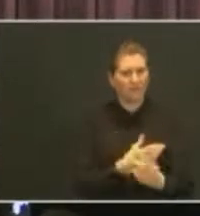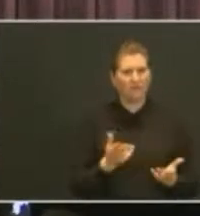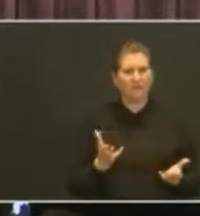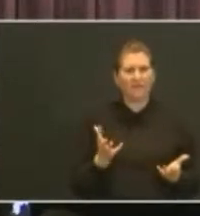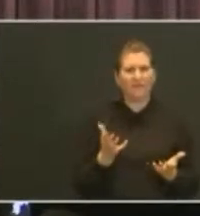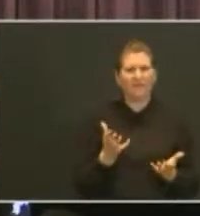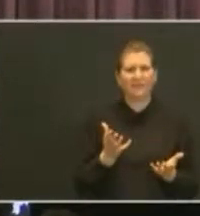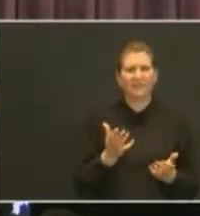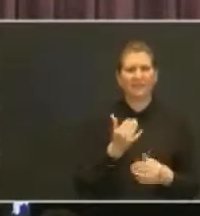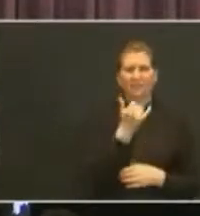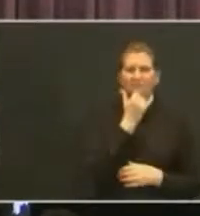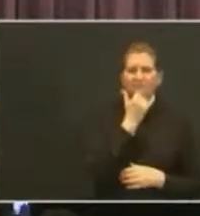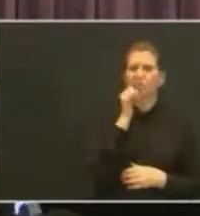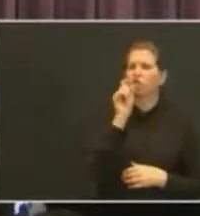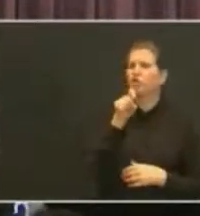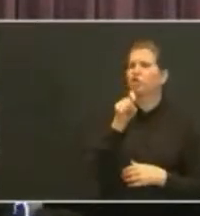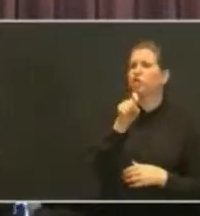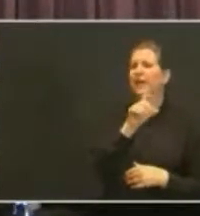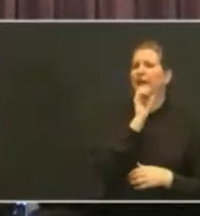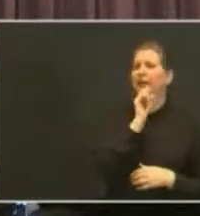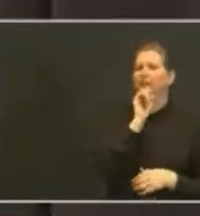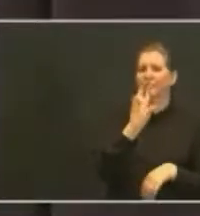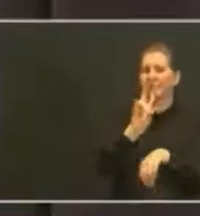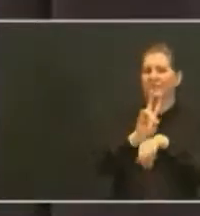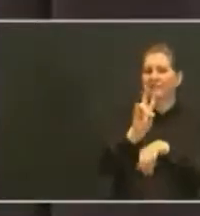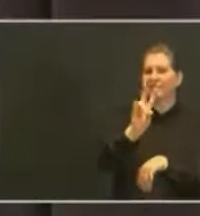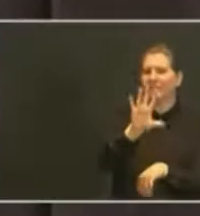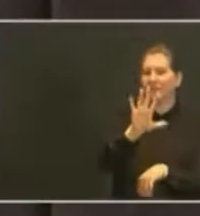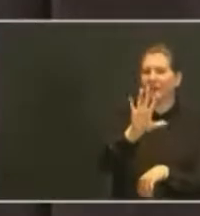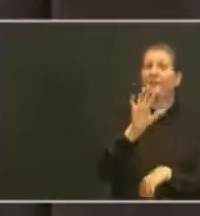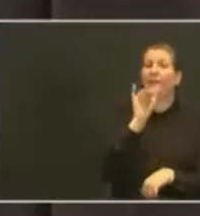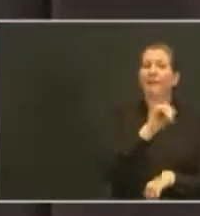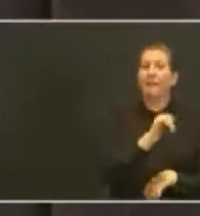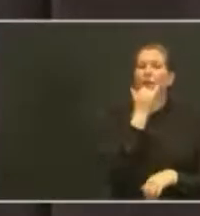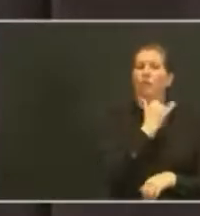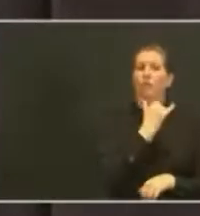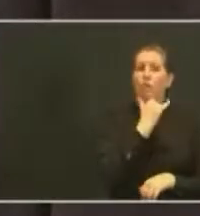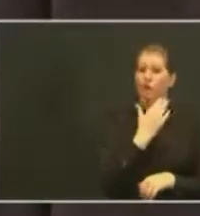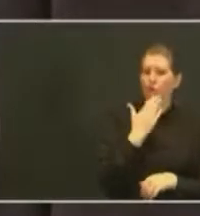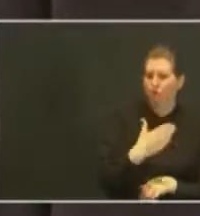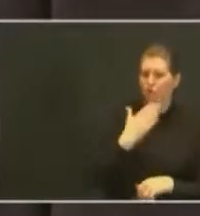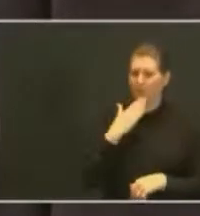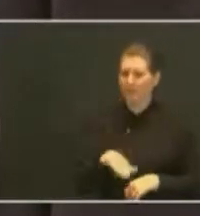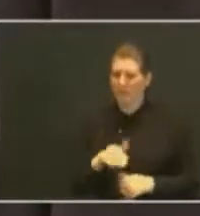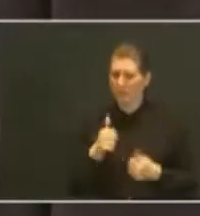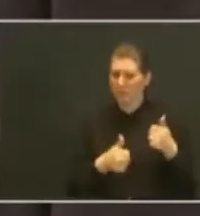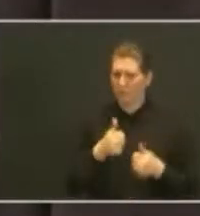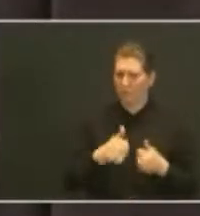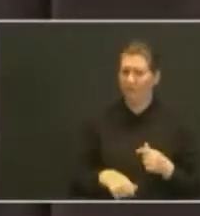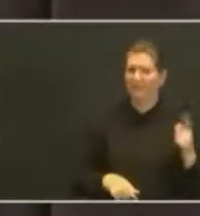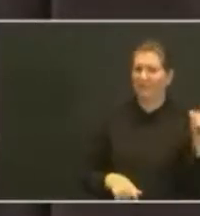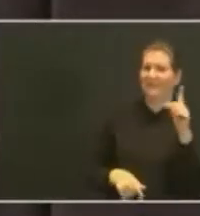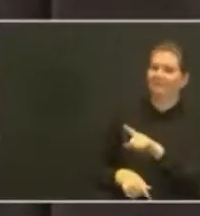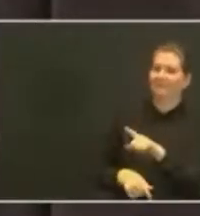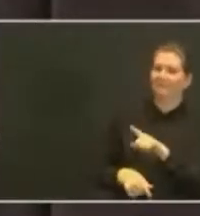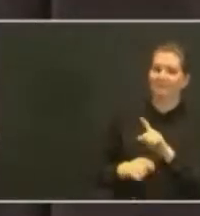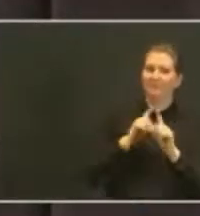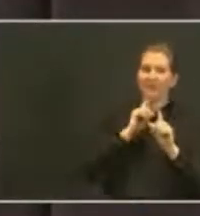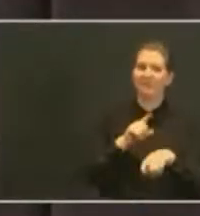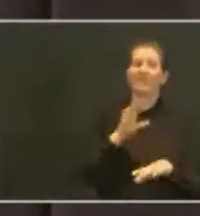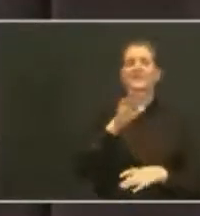part of the plan? Is that good or bad? We recognize that when our messaging was put out